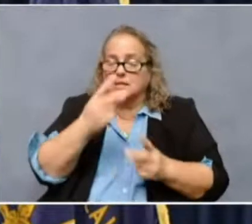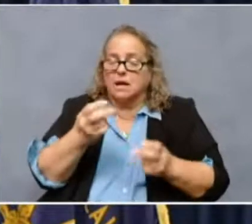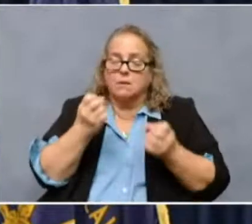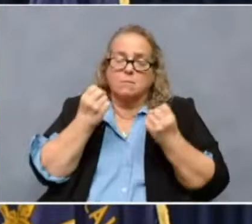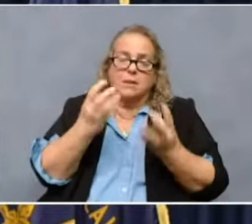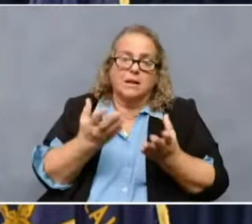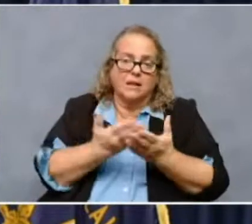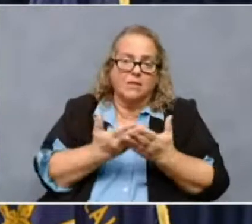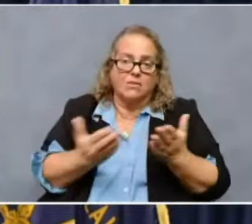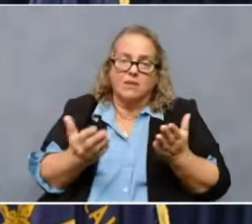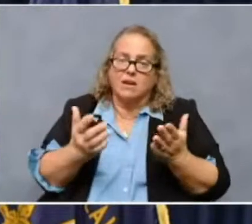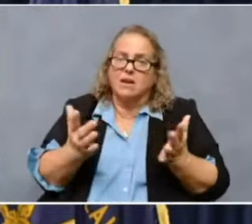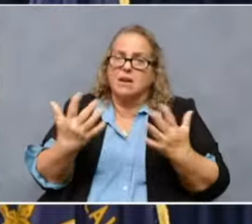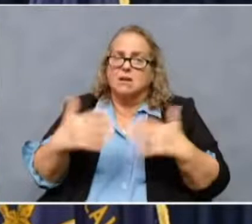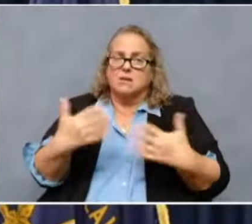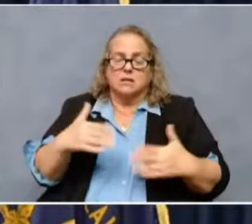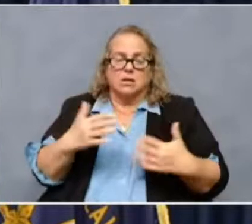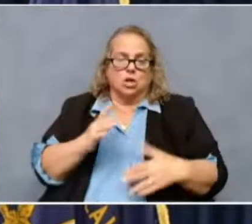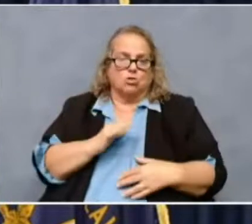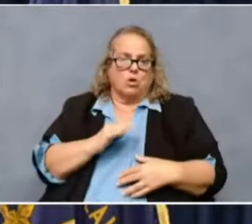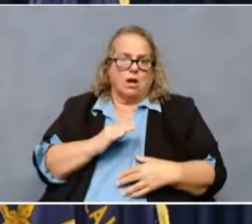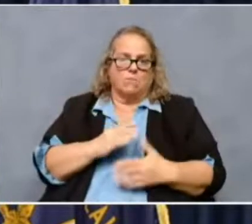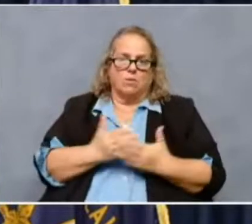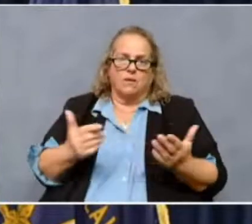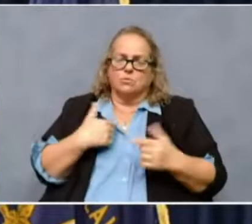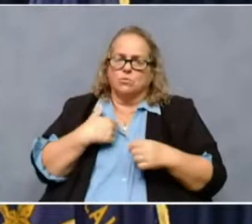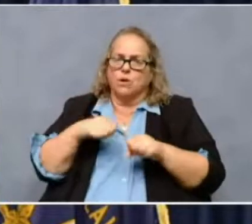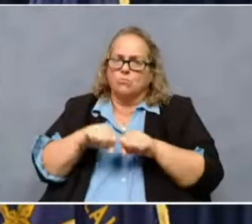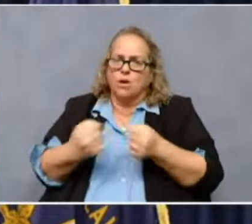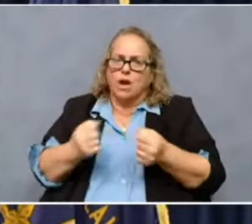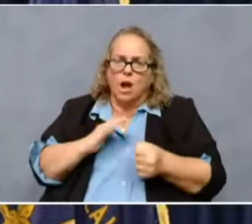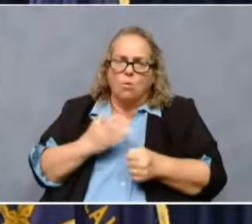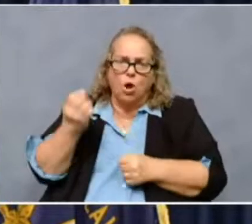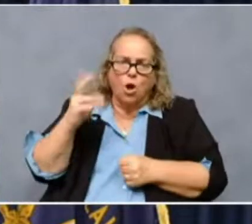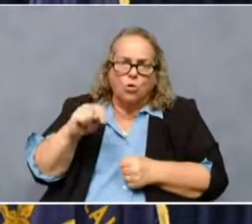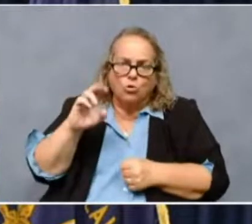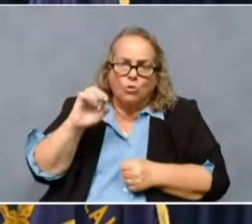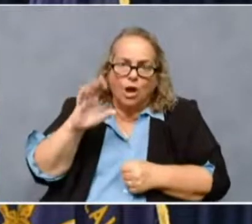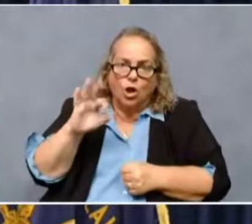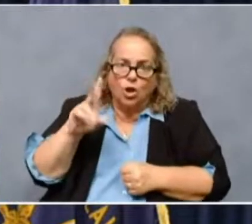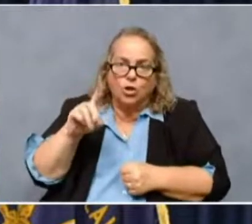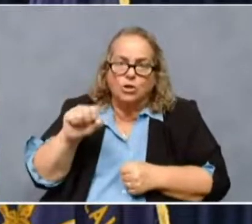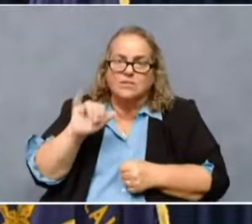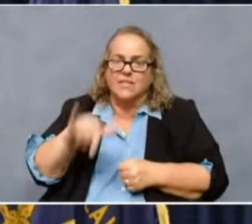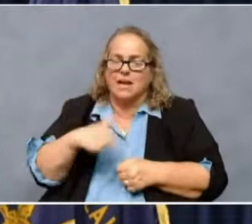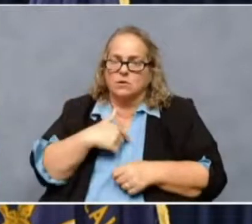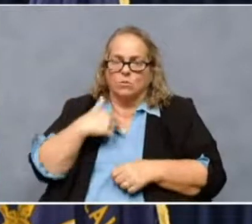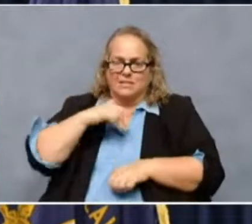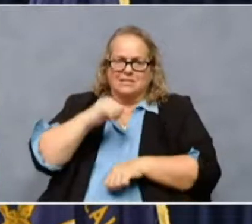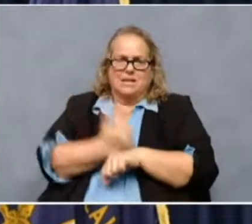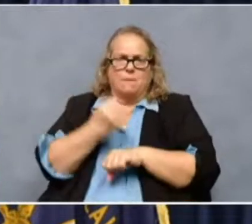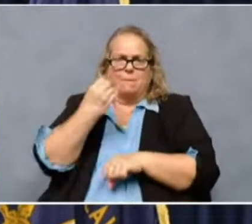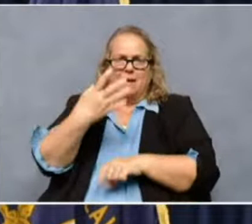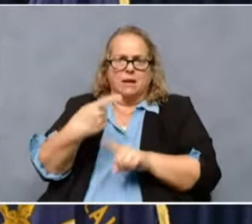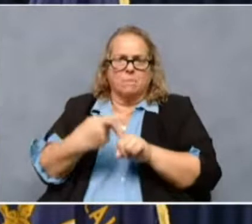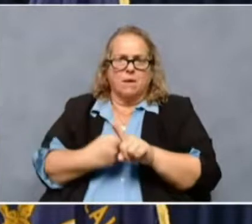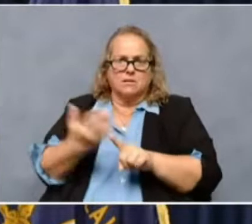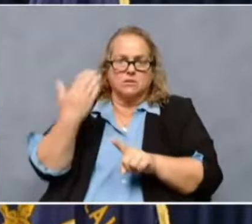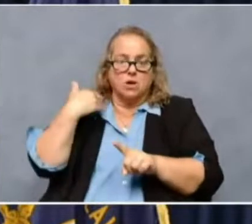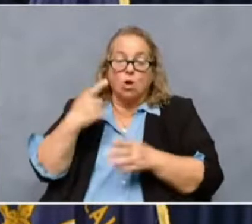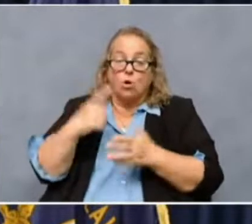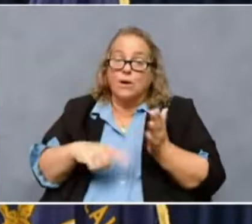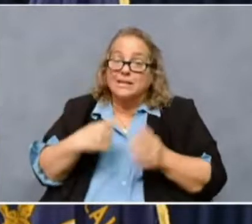absolutely incredible. We're breaking our own records that we just set months ago. What it says is our future is